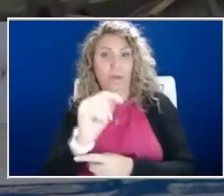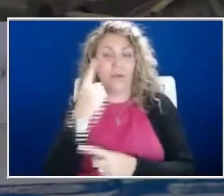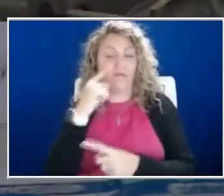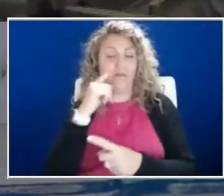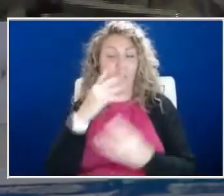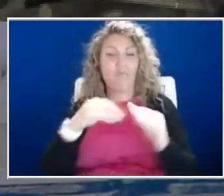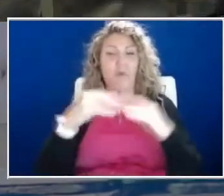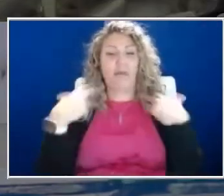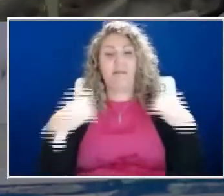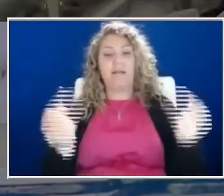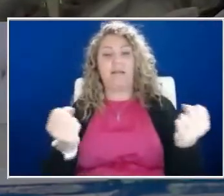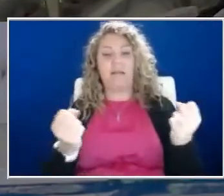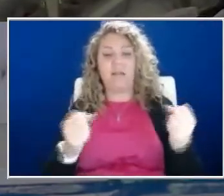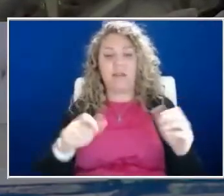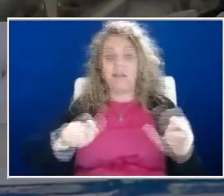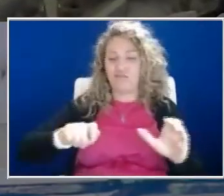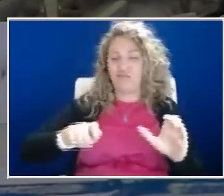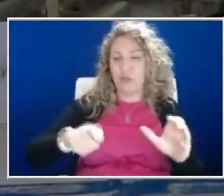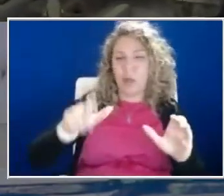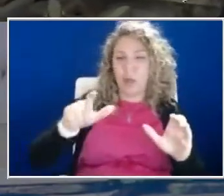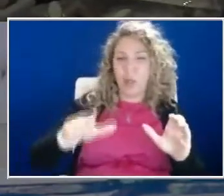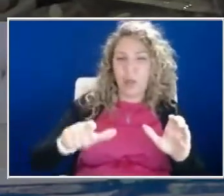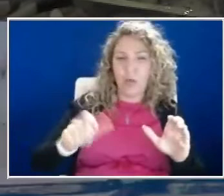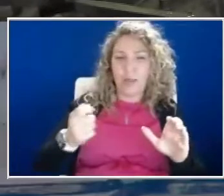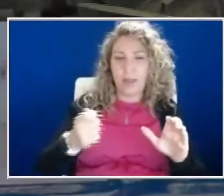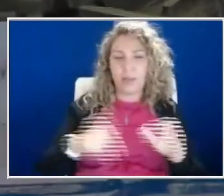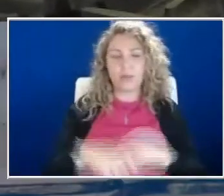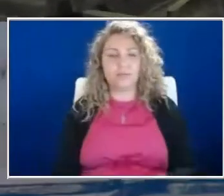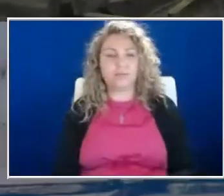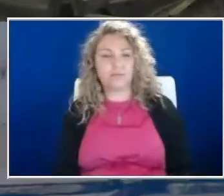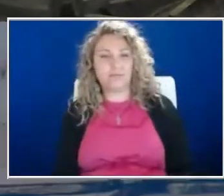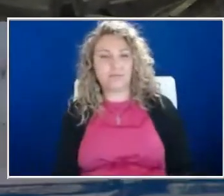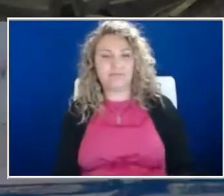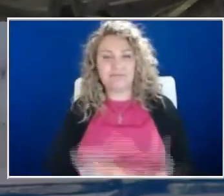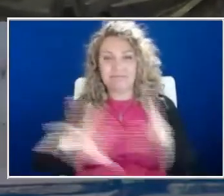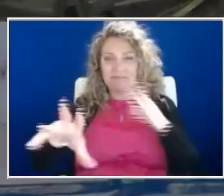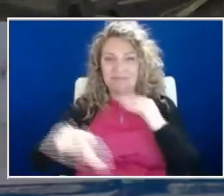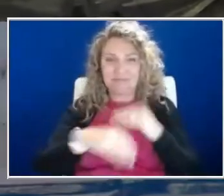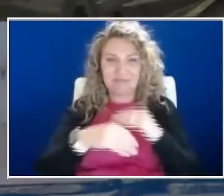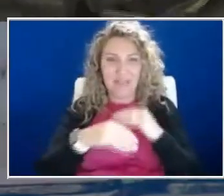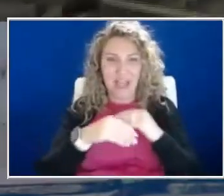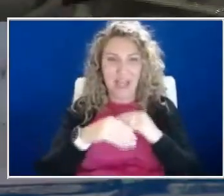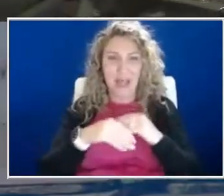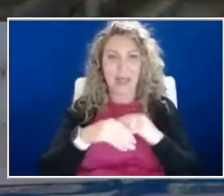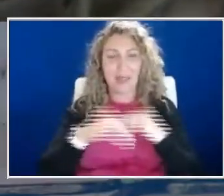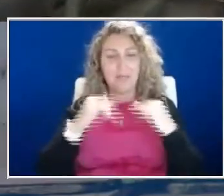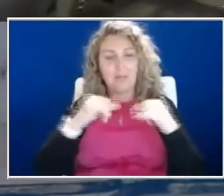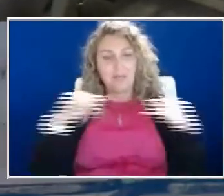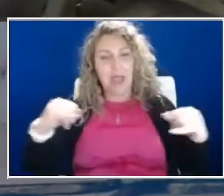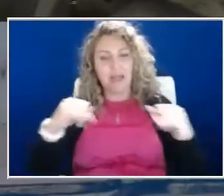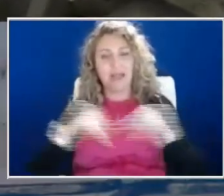We're going to turn that down just a little bit. And we're going to add in some of our penne pasta noodles.